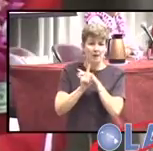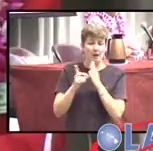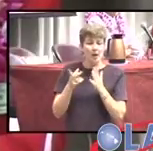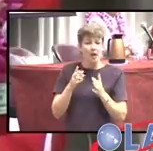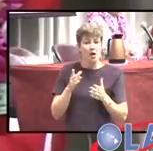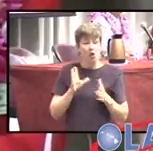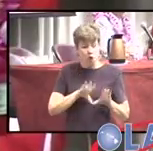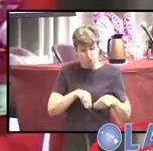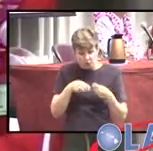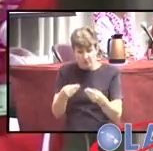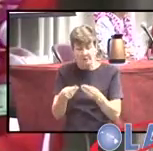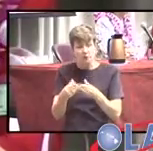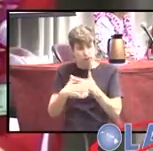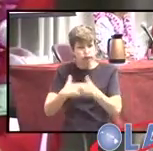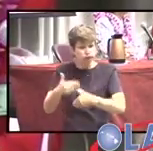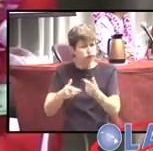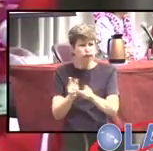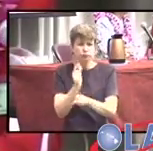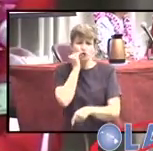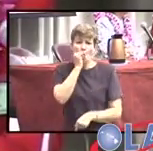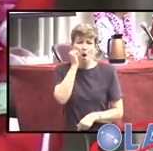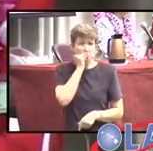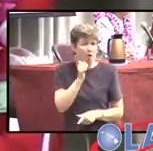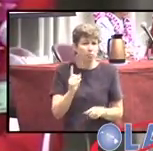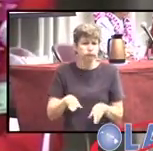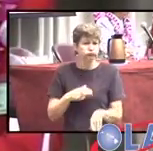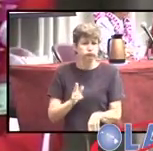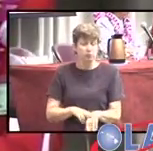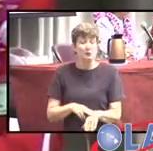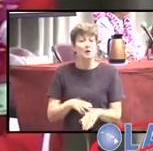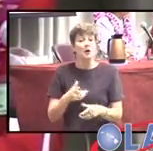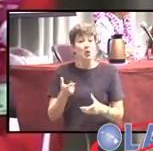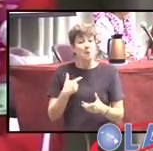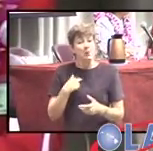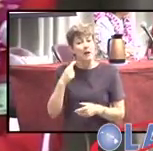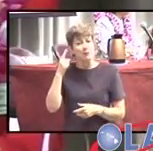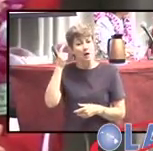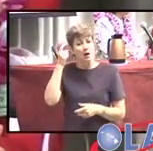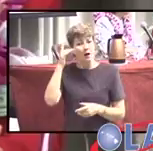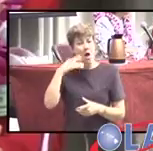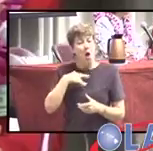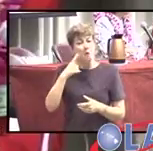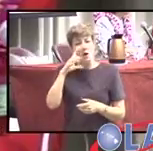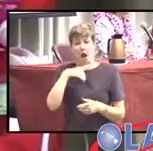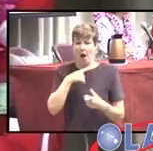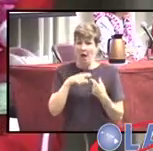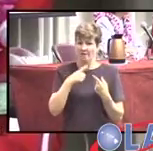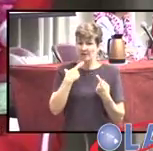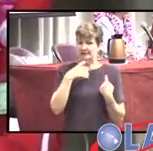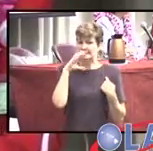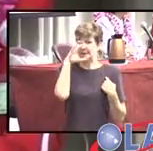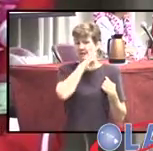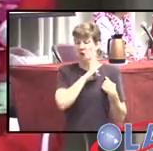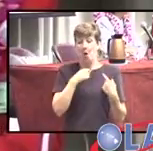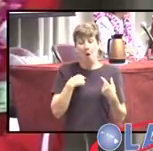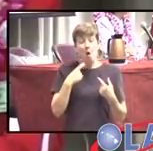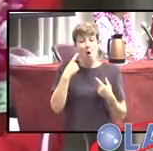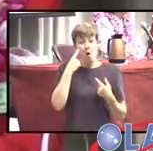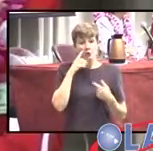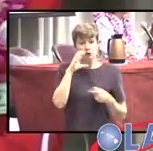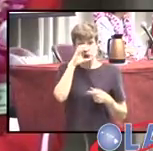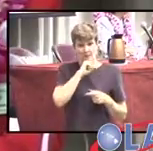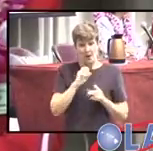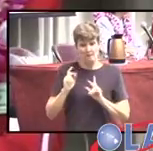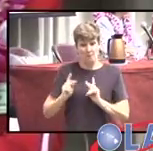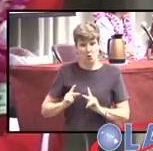service provision would proceed as normal. We held on to certain assumptions. We assumed that the person